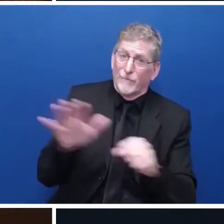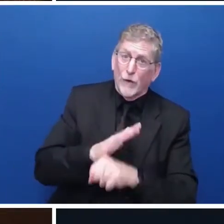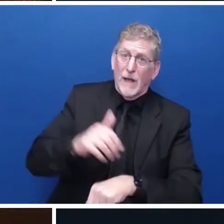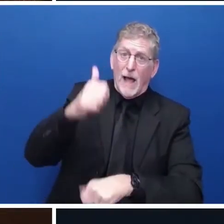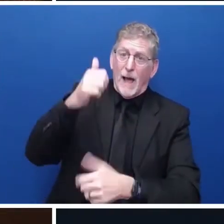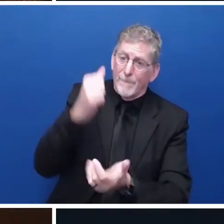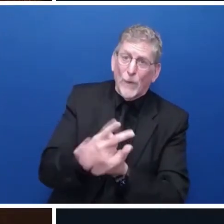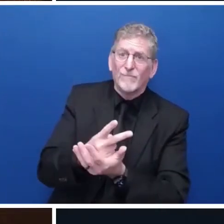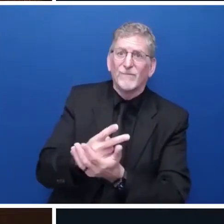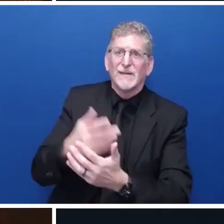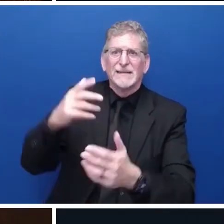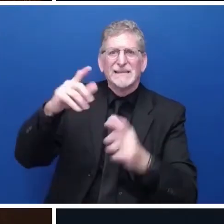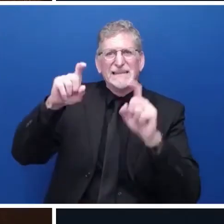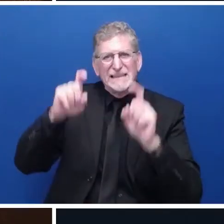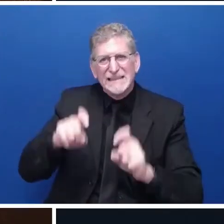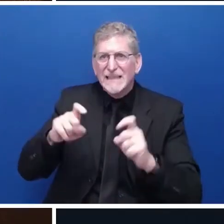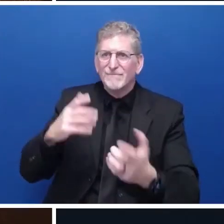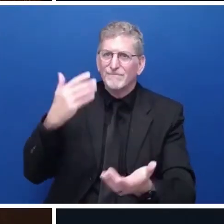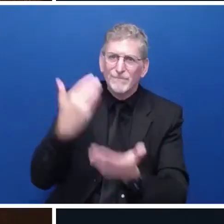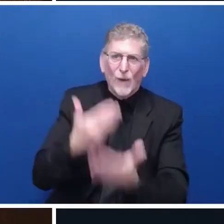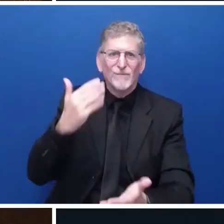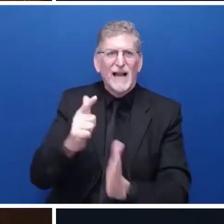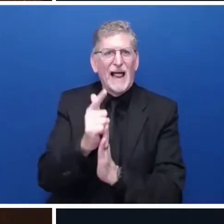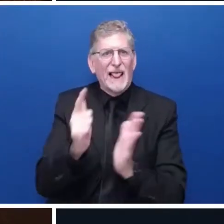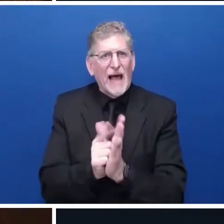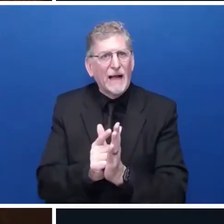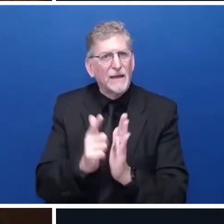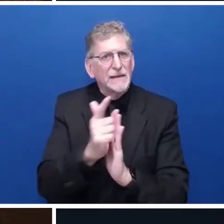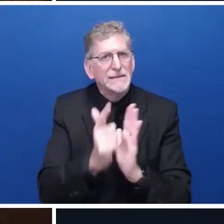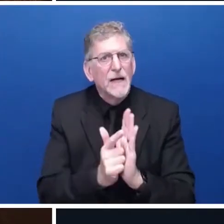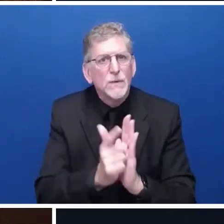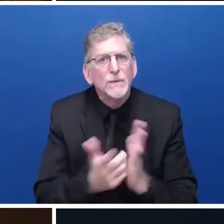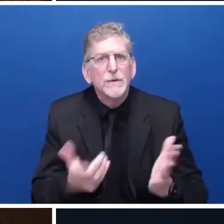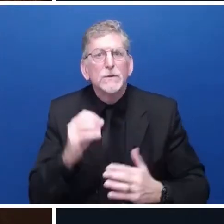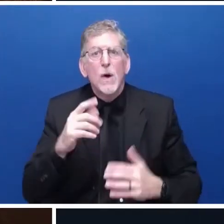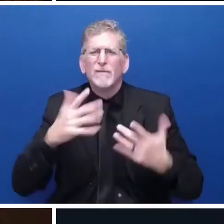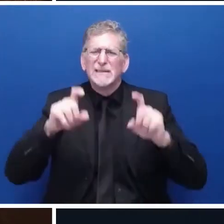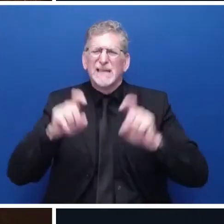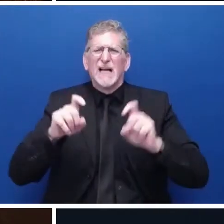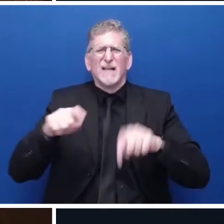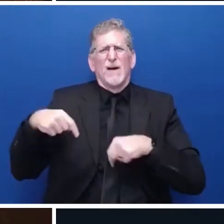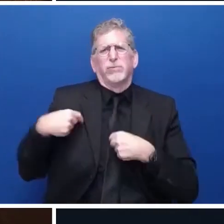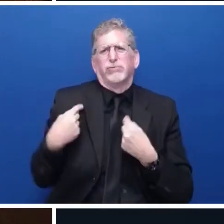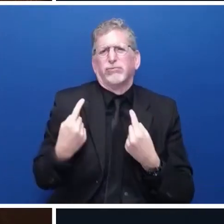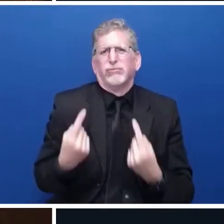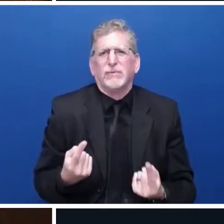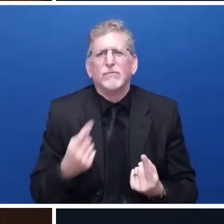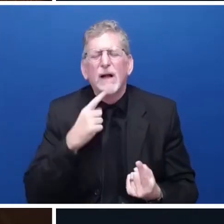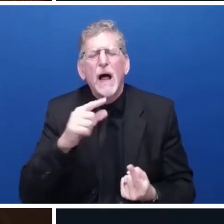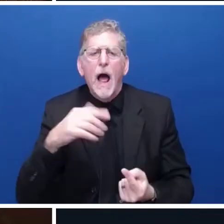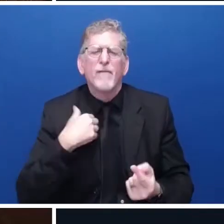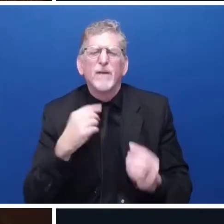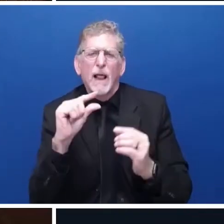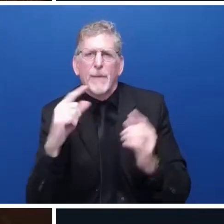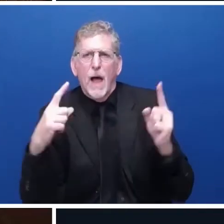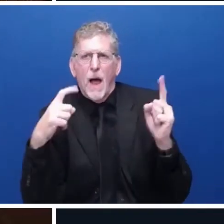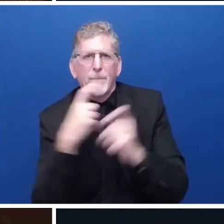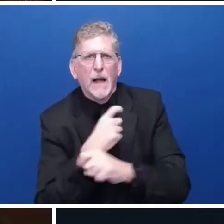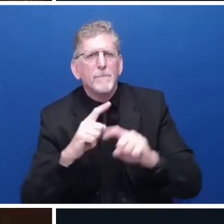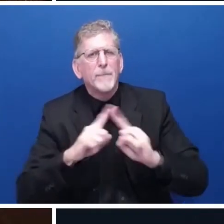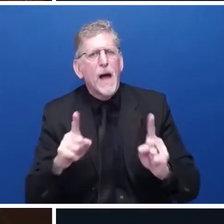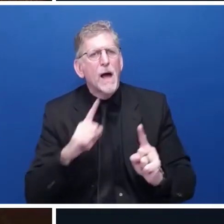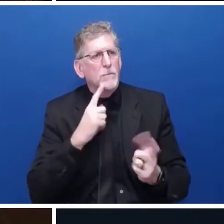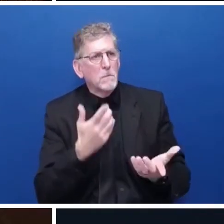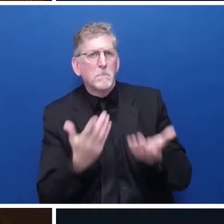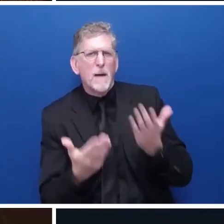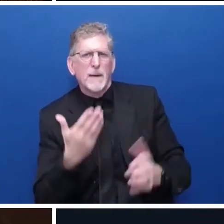more complex, but they're actually probably better, leading to a solution that will be even stronger than